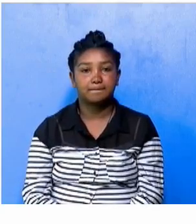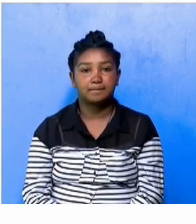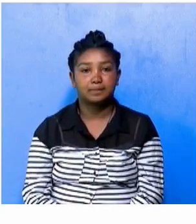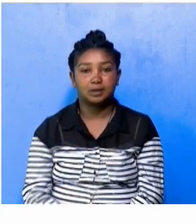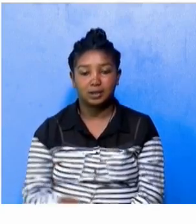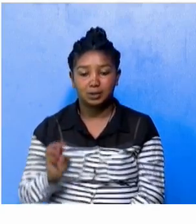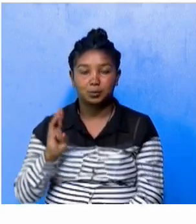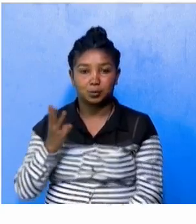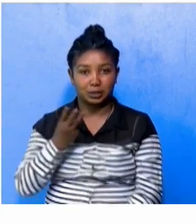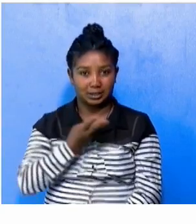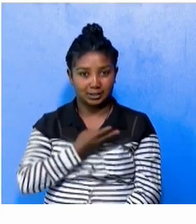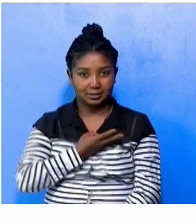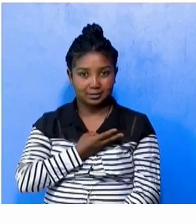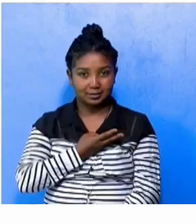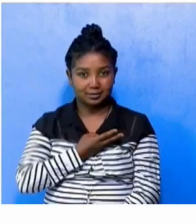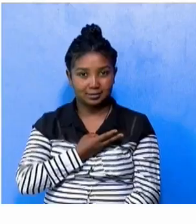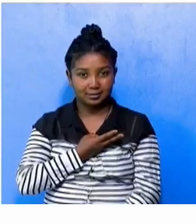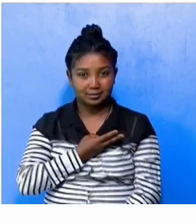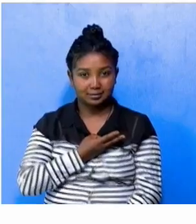we